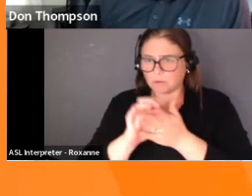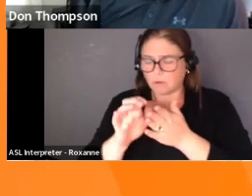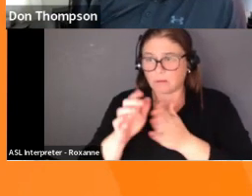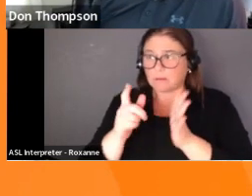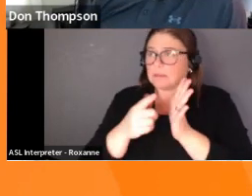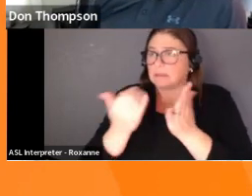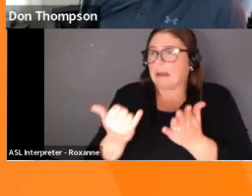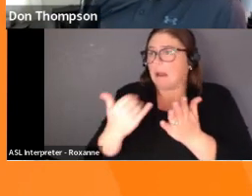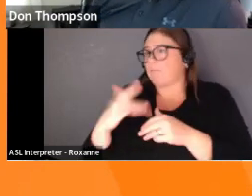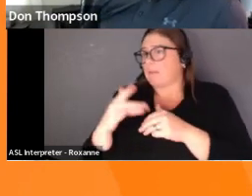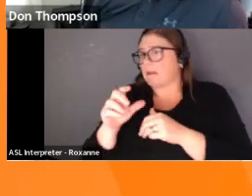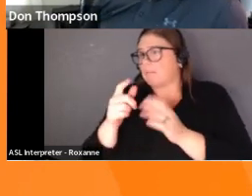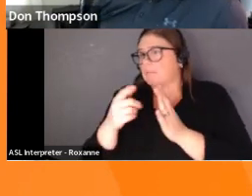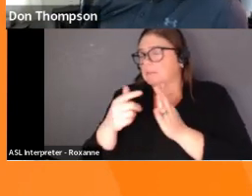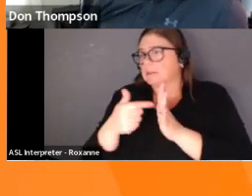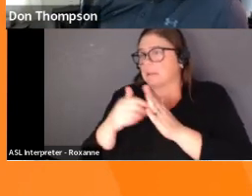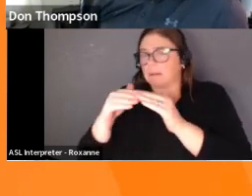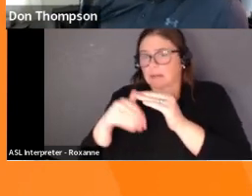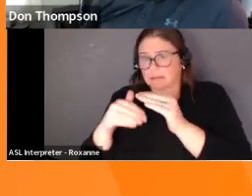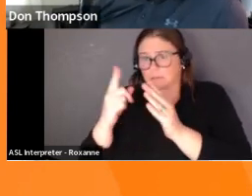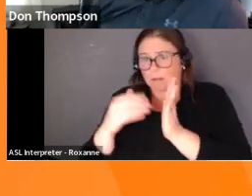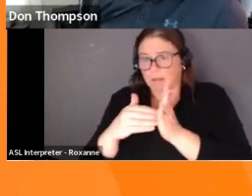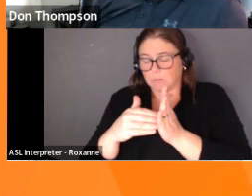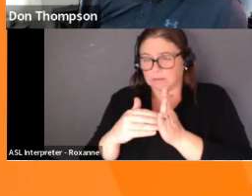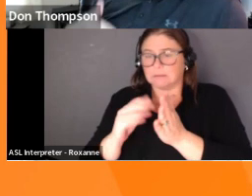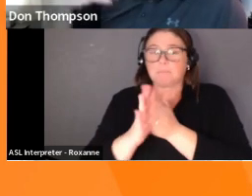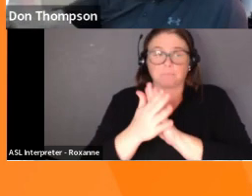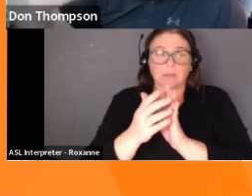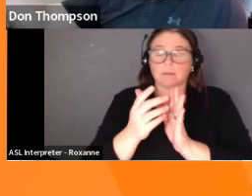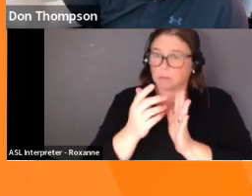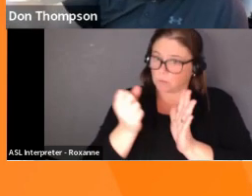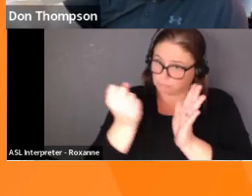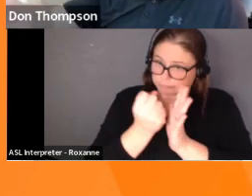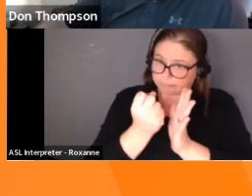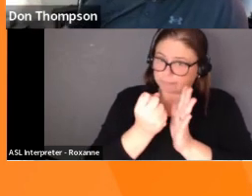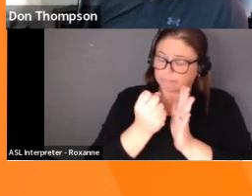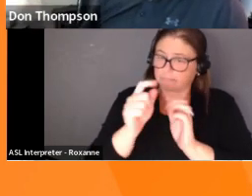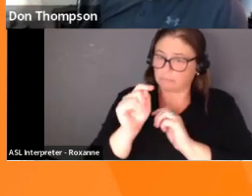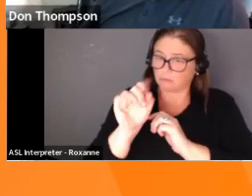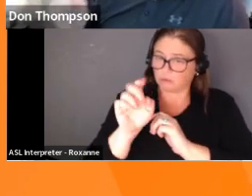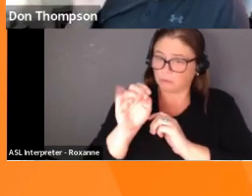so to gain access to these benefits, you need to have that registered trademark and then register it with Amazon.